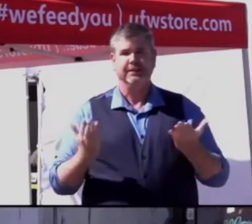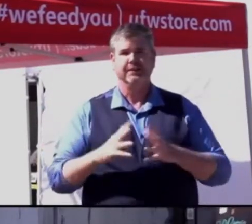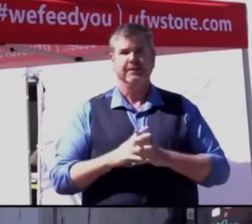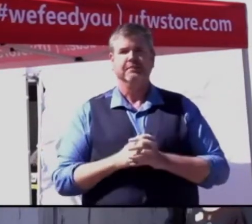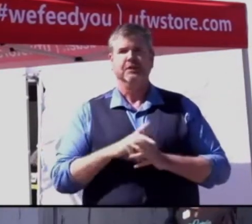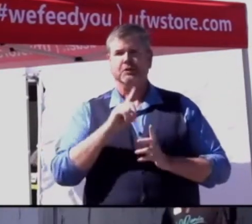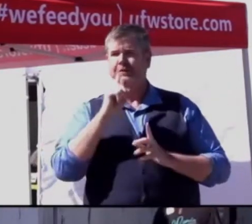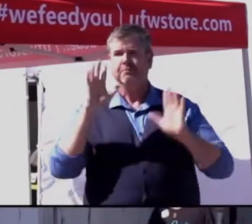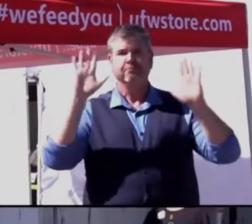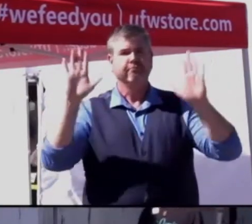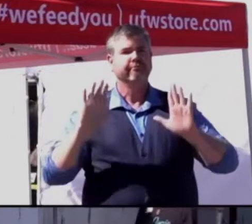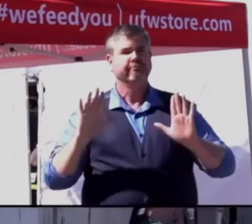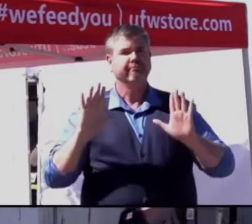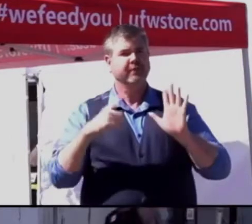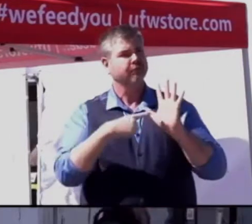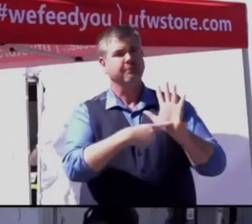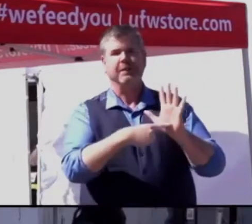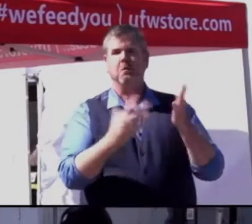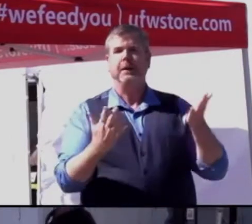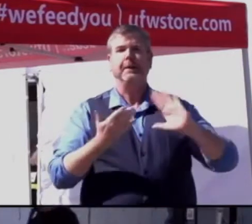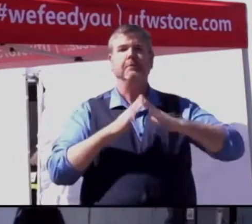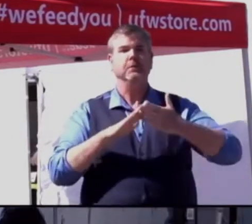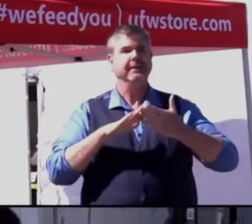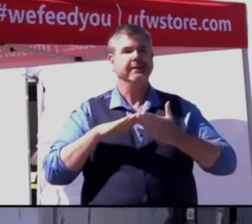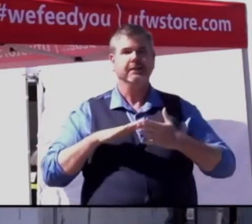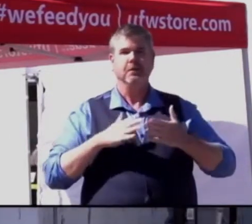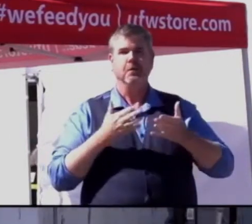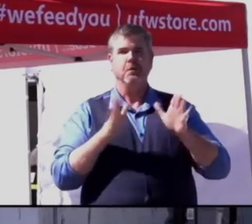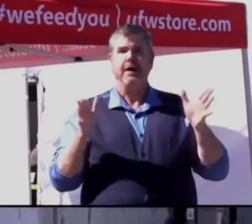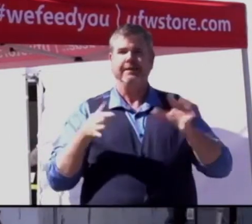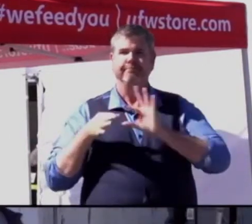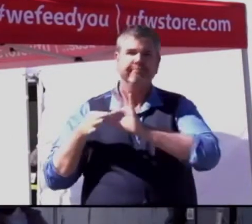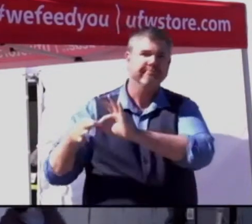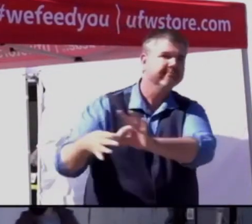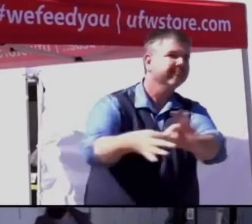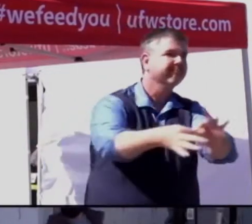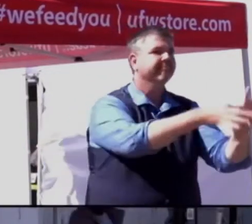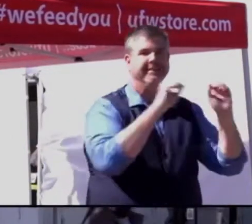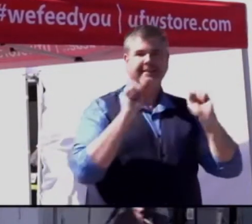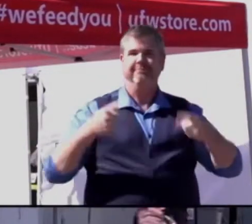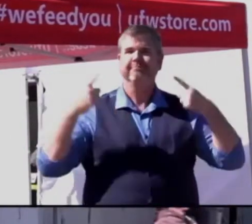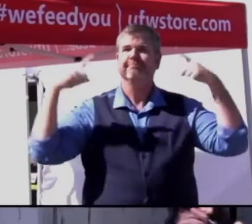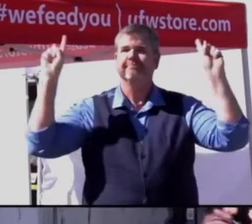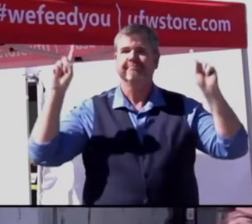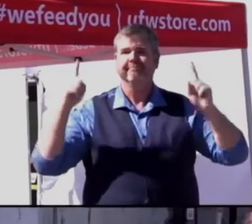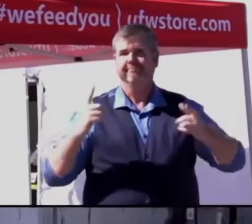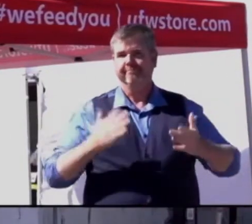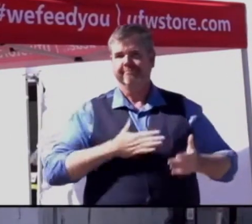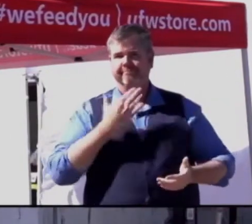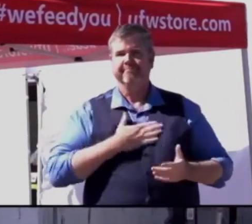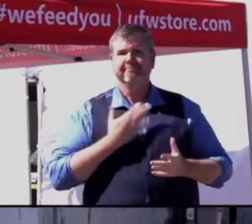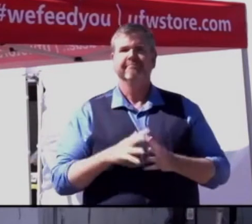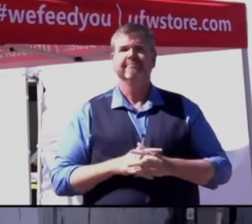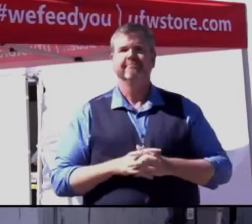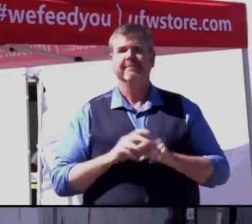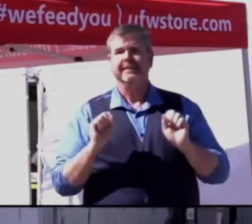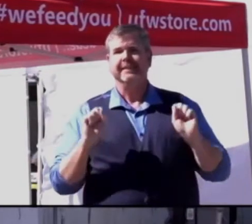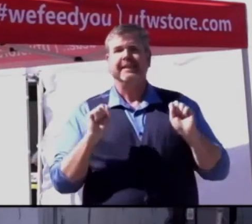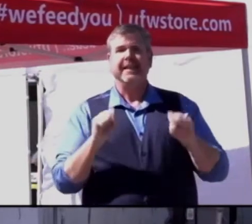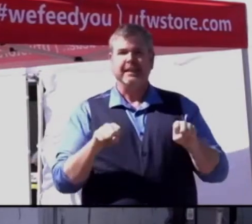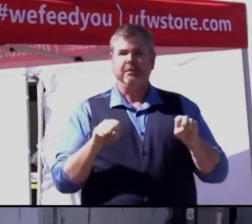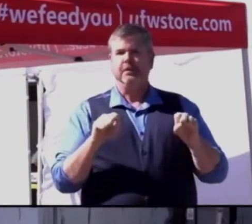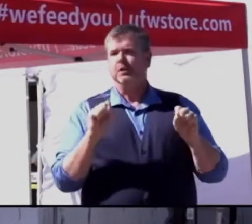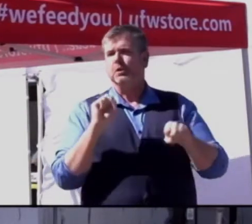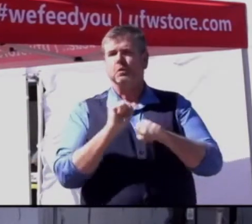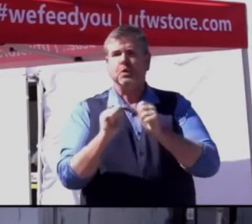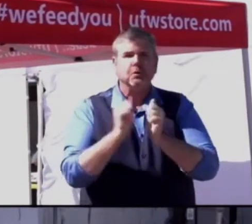shows you what a community-wide effort can accomplish. And we are very happy that we have been able to work with the United Farm